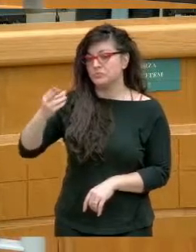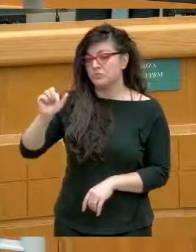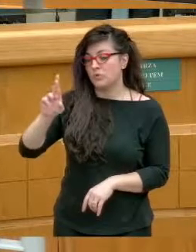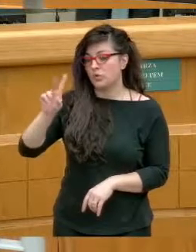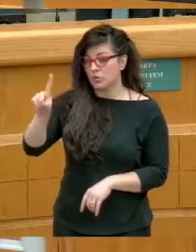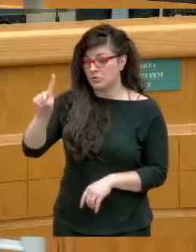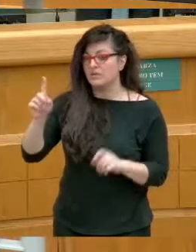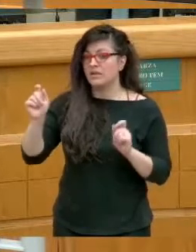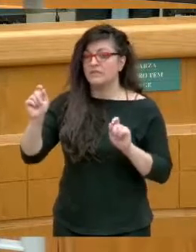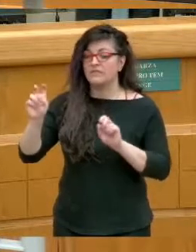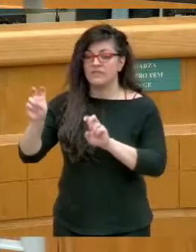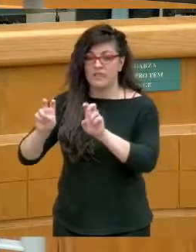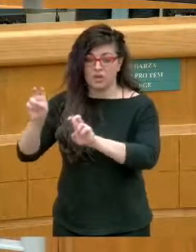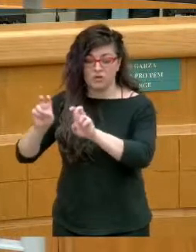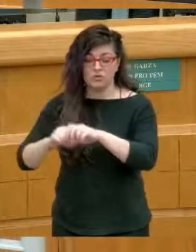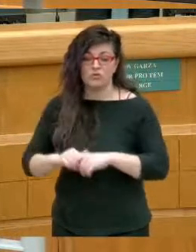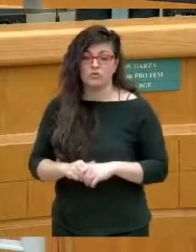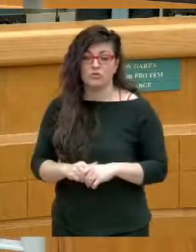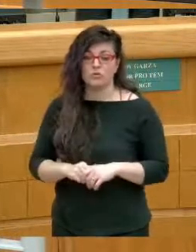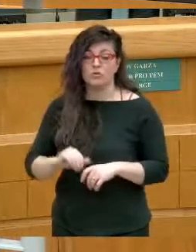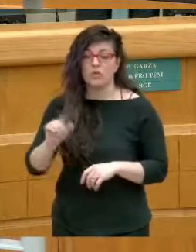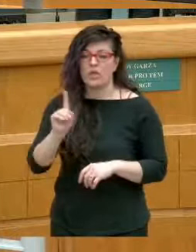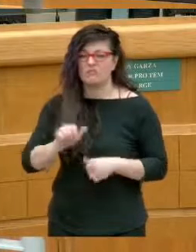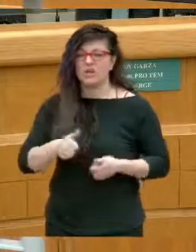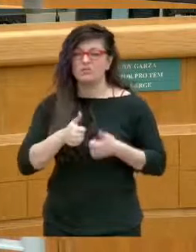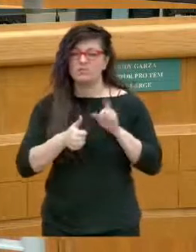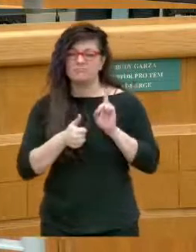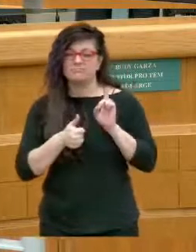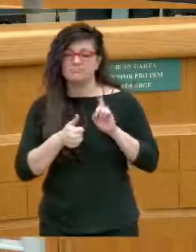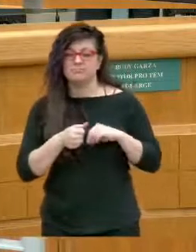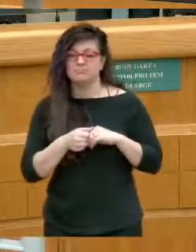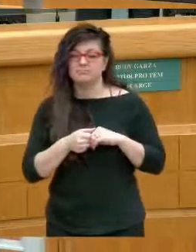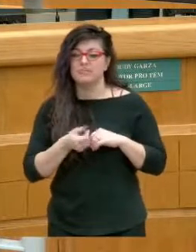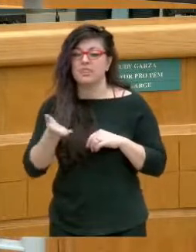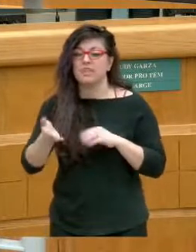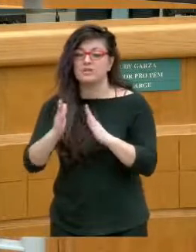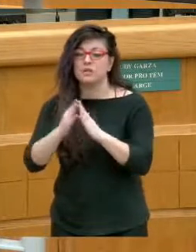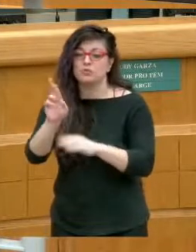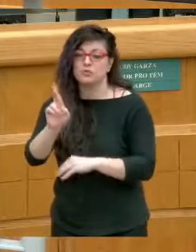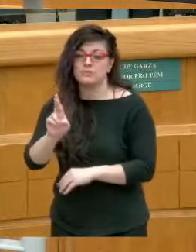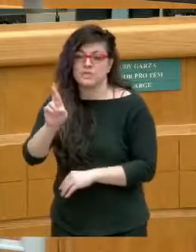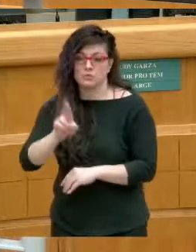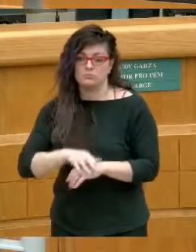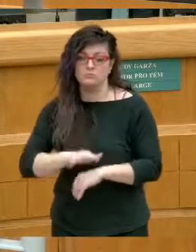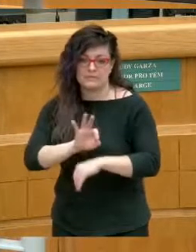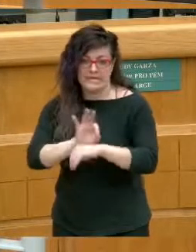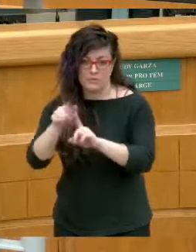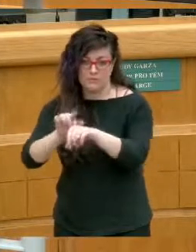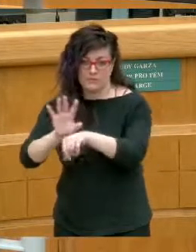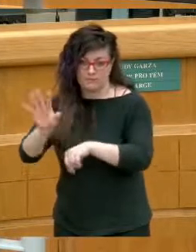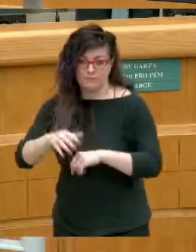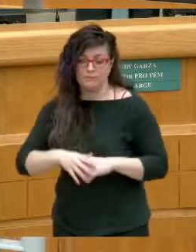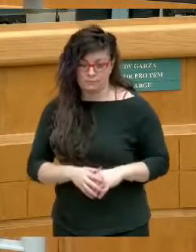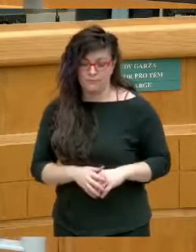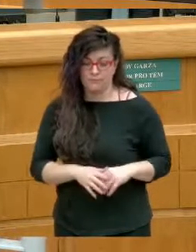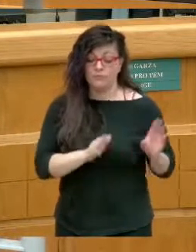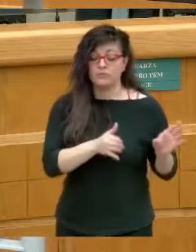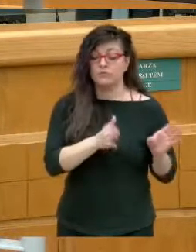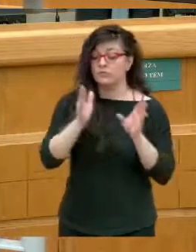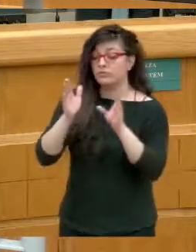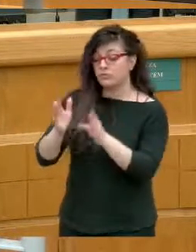Terry Shamsi Boulevard in Robstown, Texas, so 9 to 5. And then